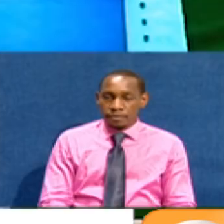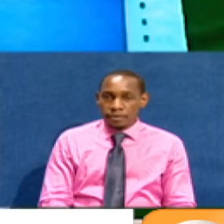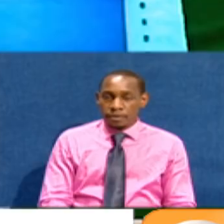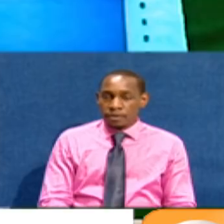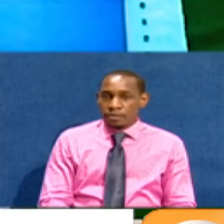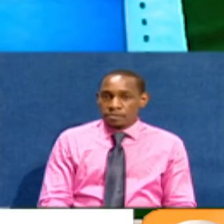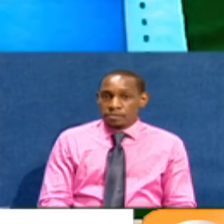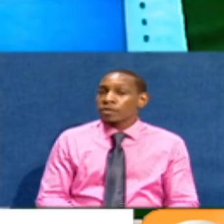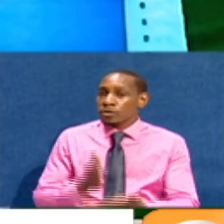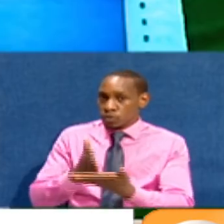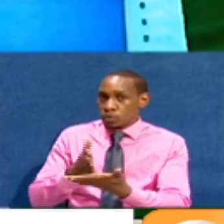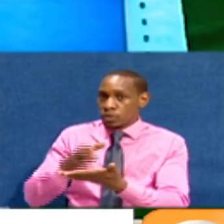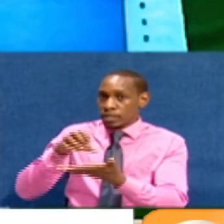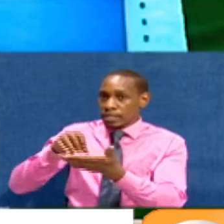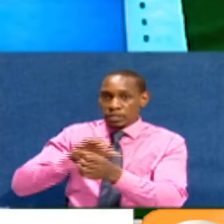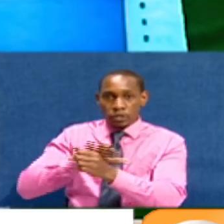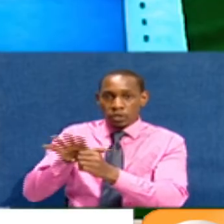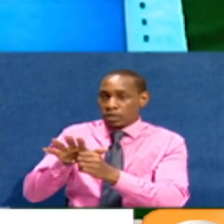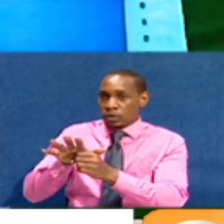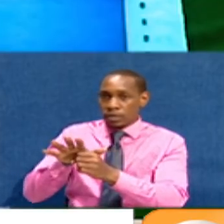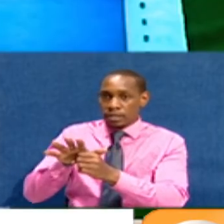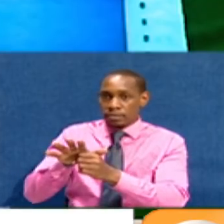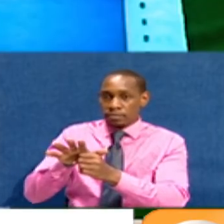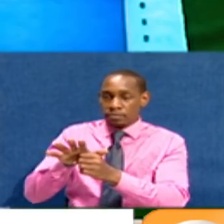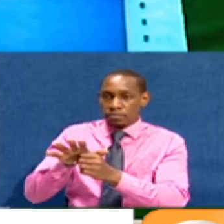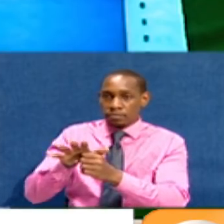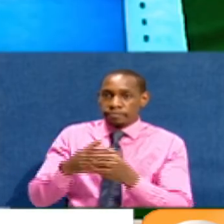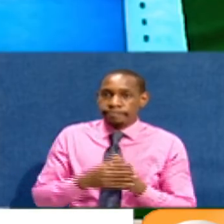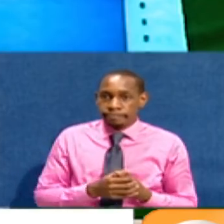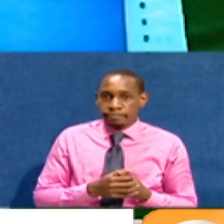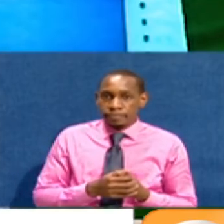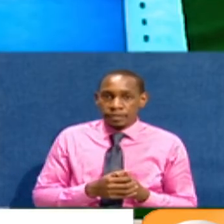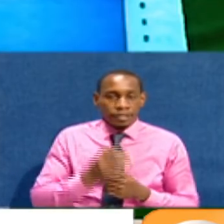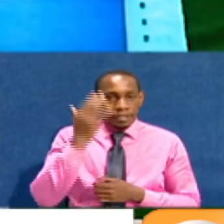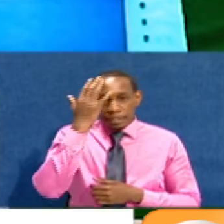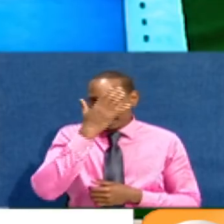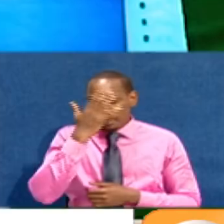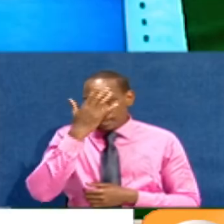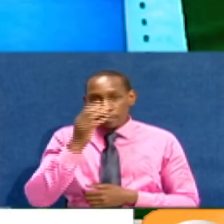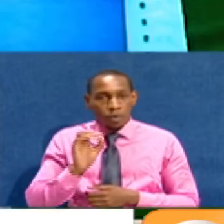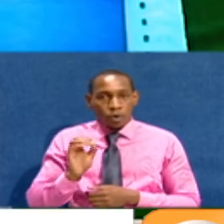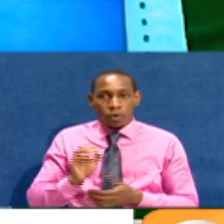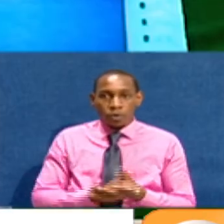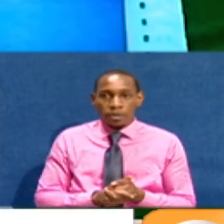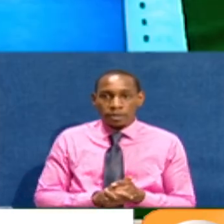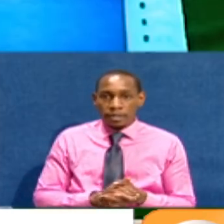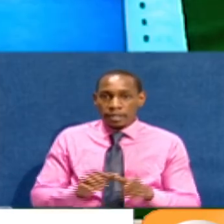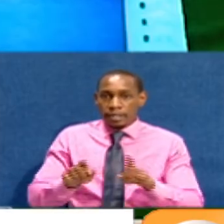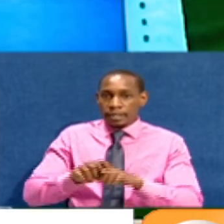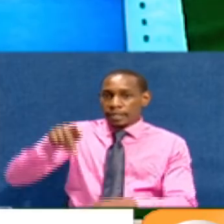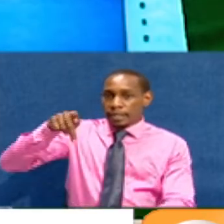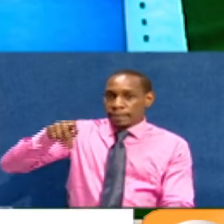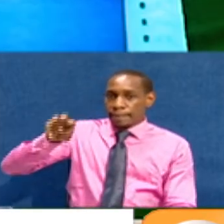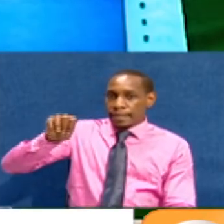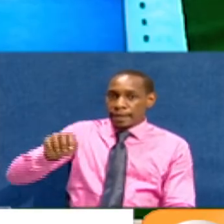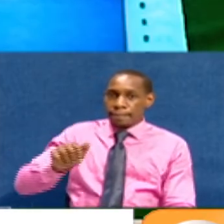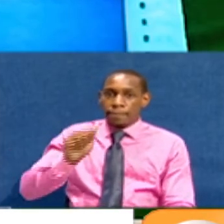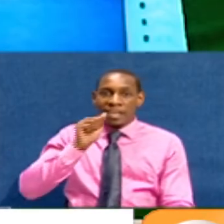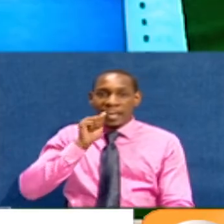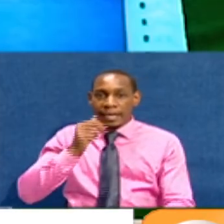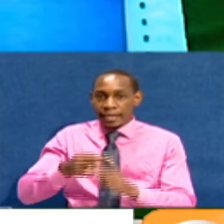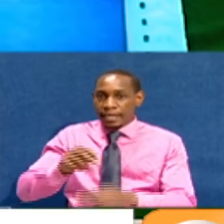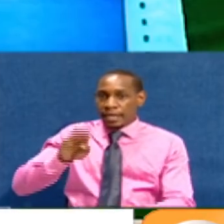It's COVID-19. Anyone can get it. It's not something embarrassing. Boris Johnson, the Prime Minister of the